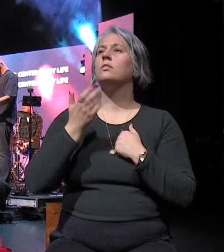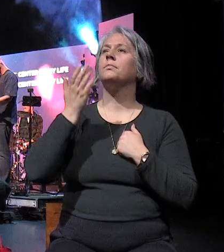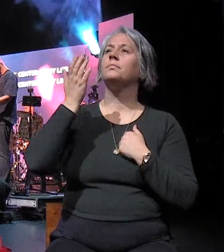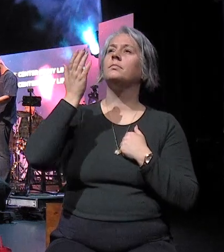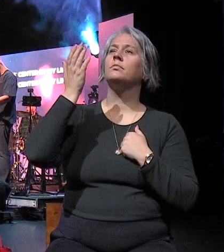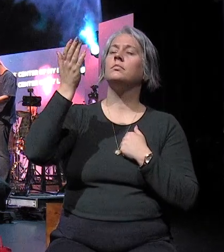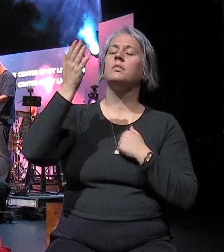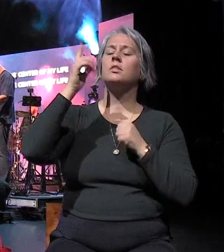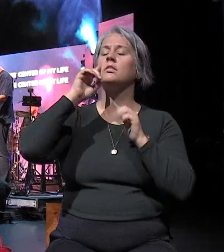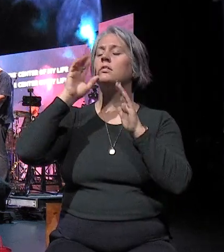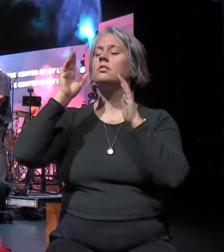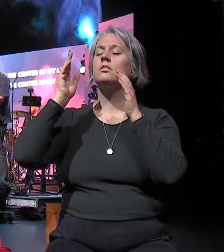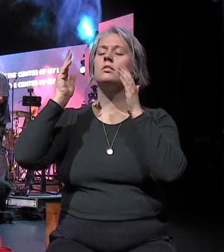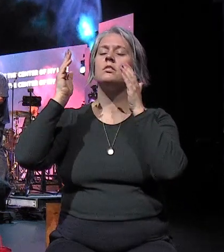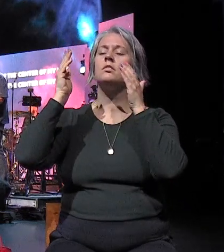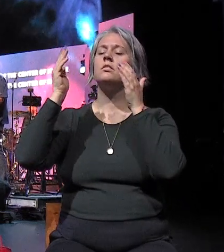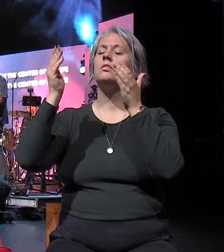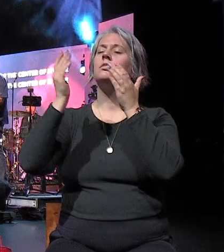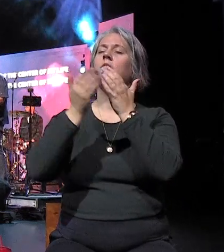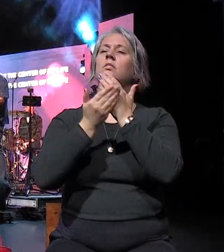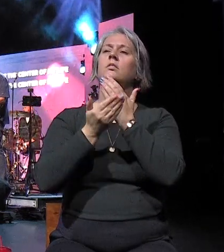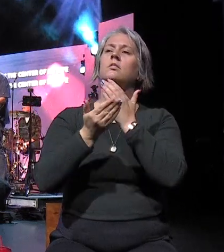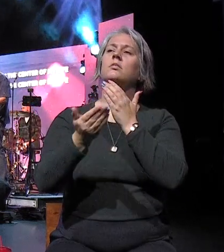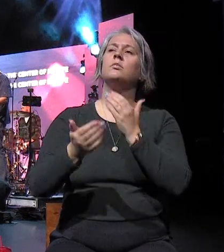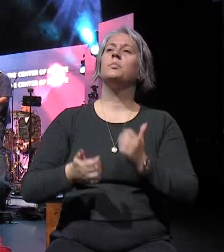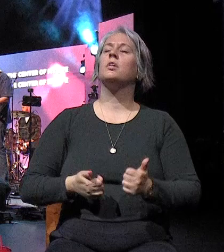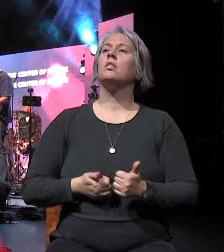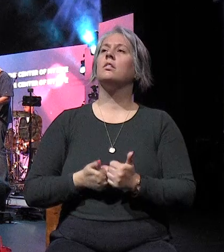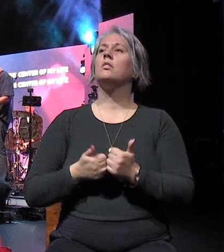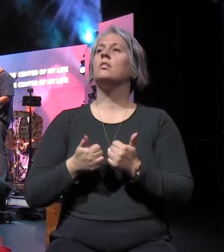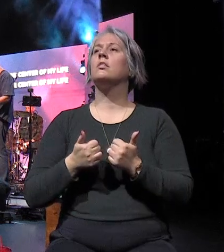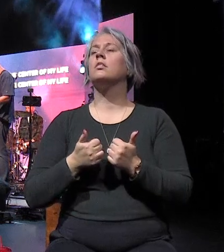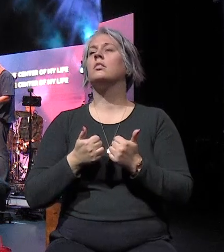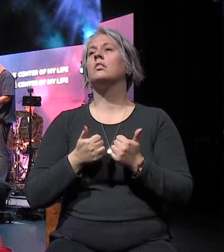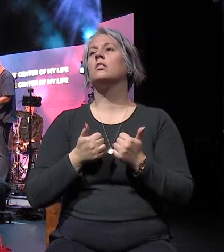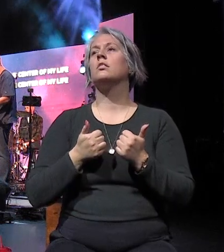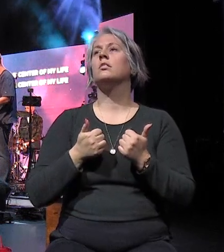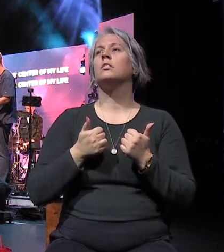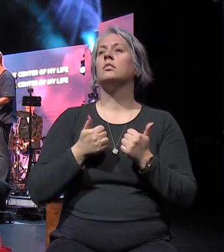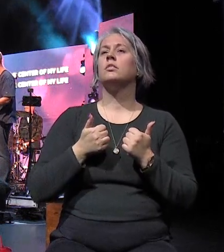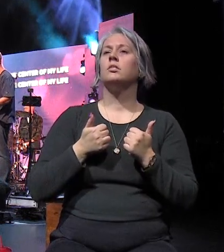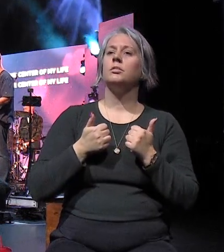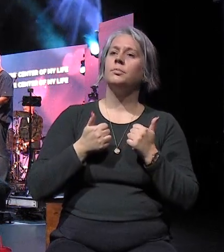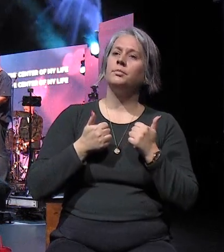life. Jesus, be the center of my